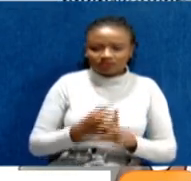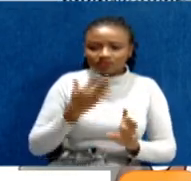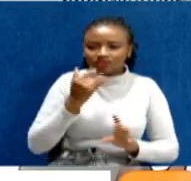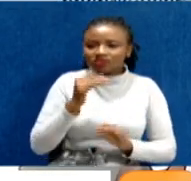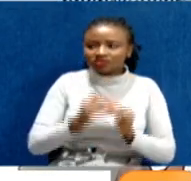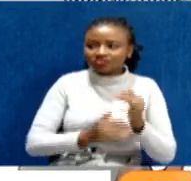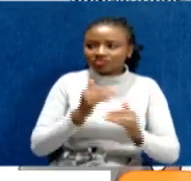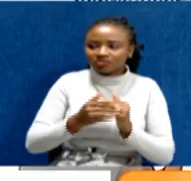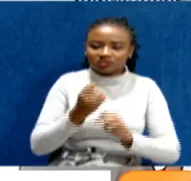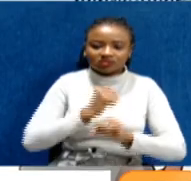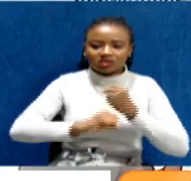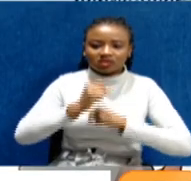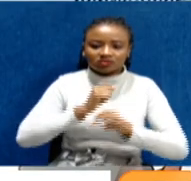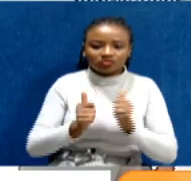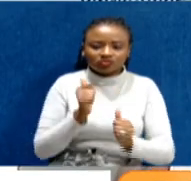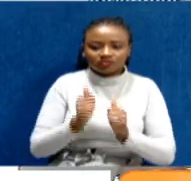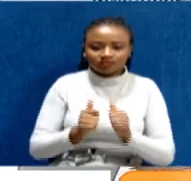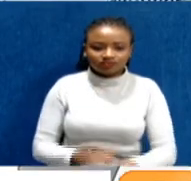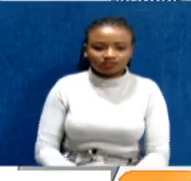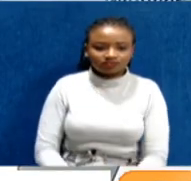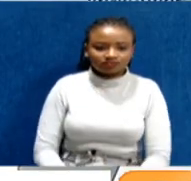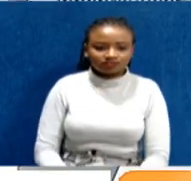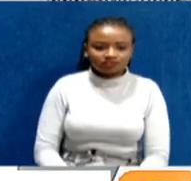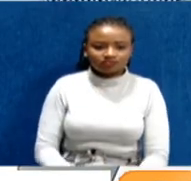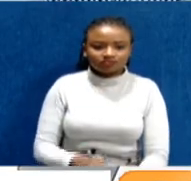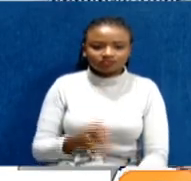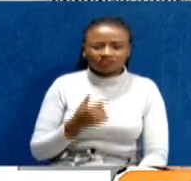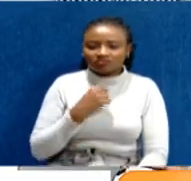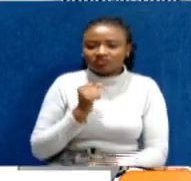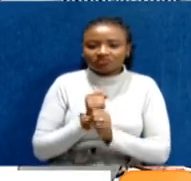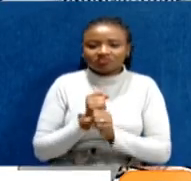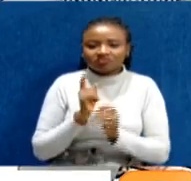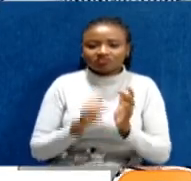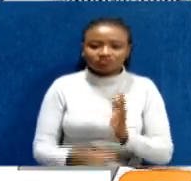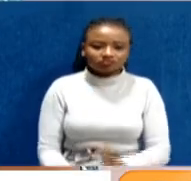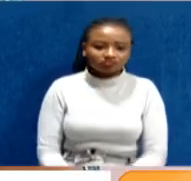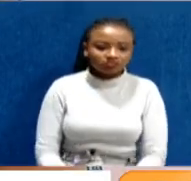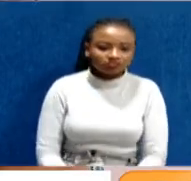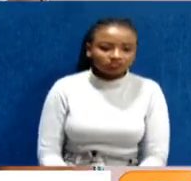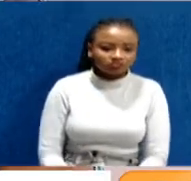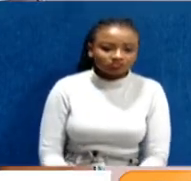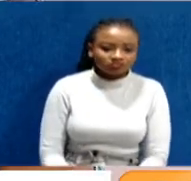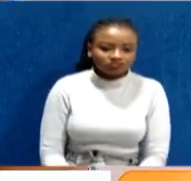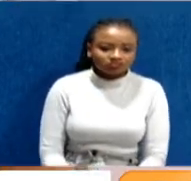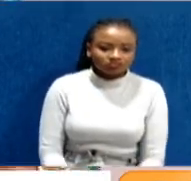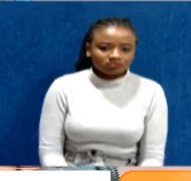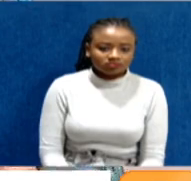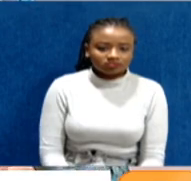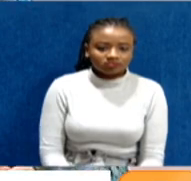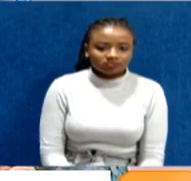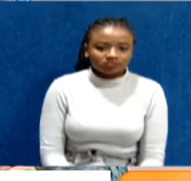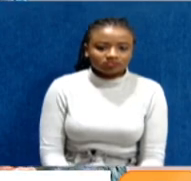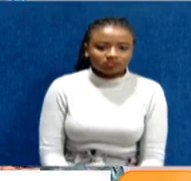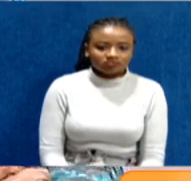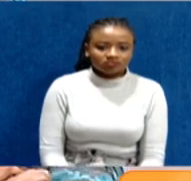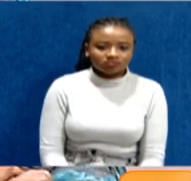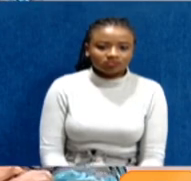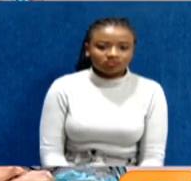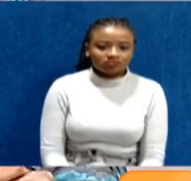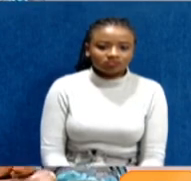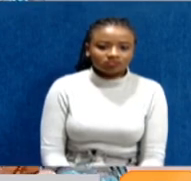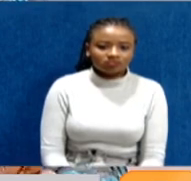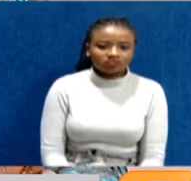the process that we have in place? I'm at home, what uh-huh. do I do now? You know, earlier I'd mentioned that you're what